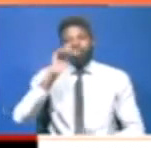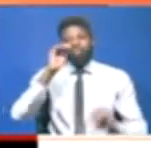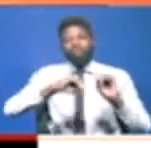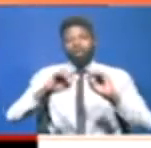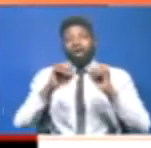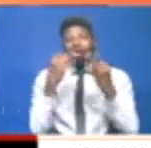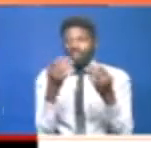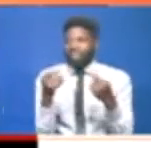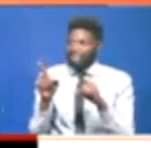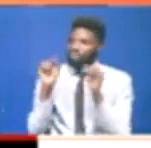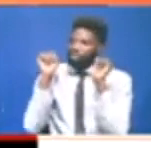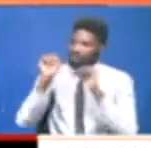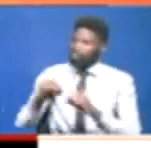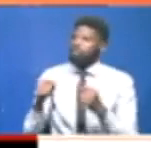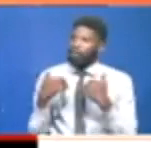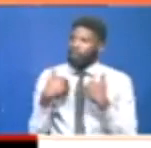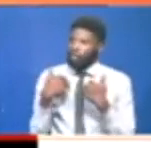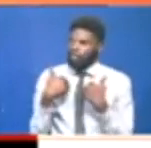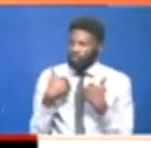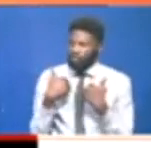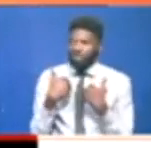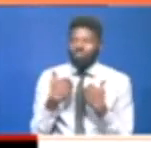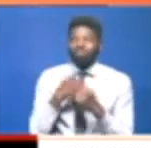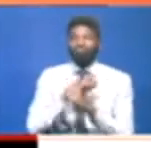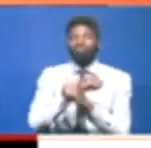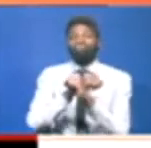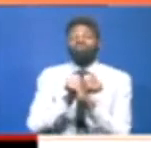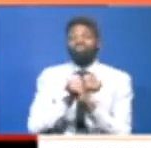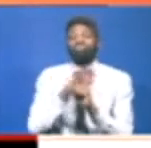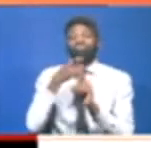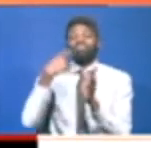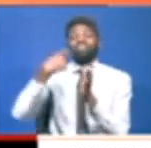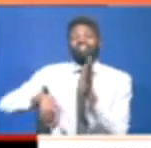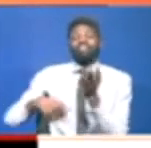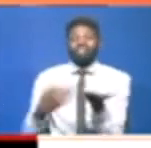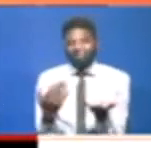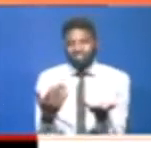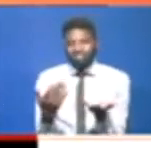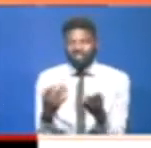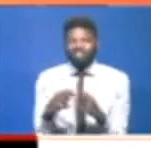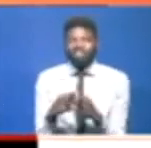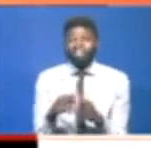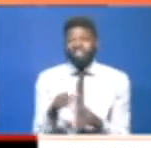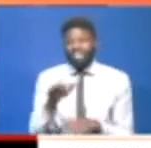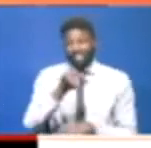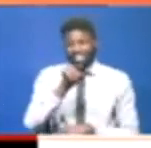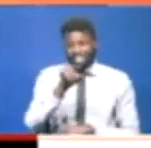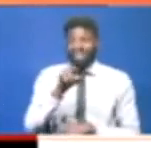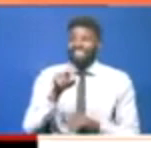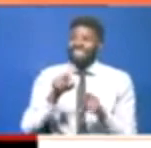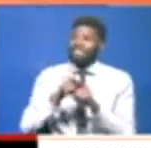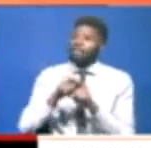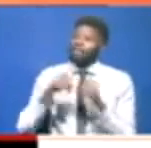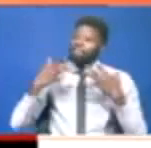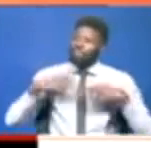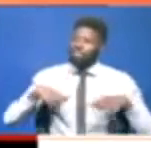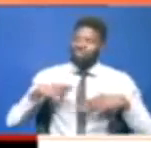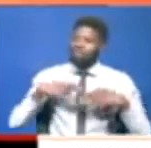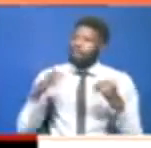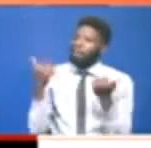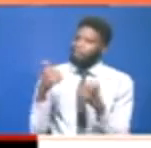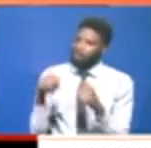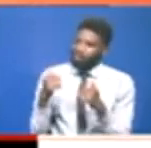you that immunity now from the tax. Now, that's an area that people have not